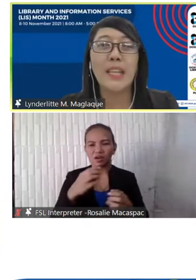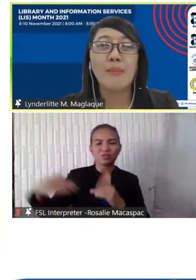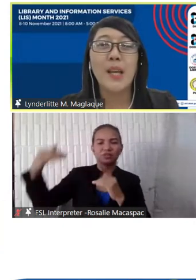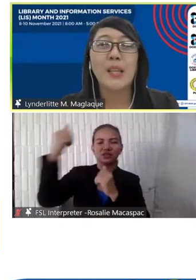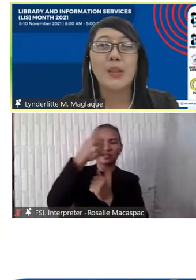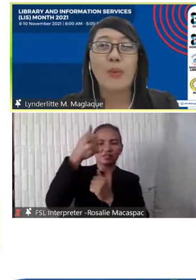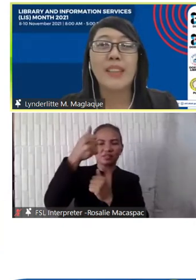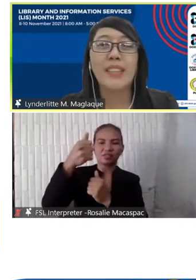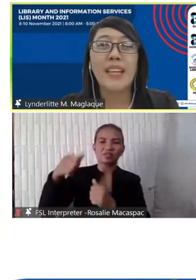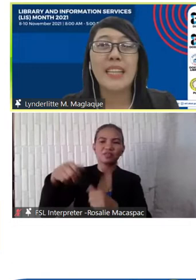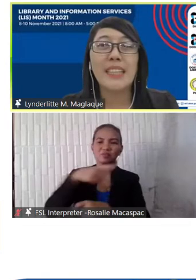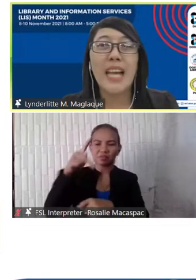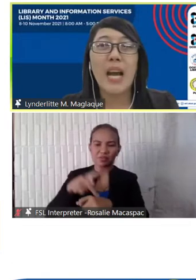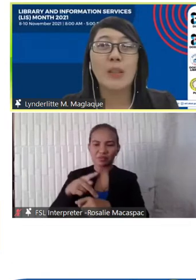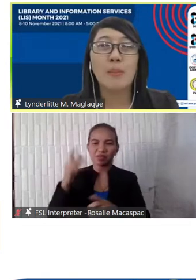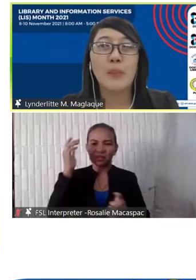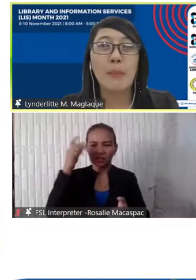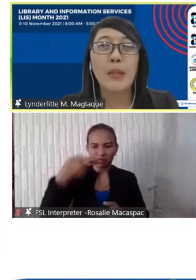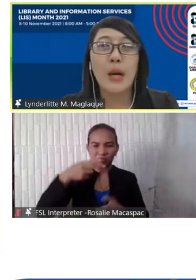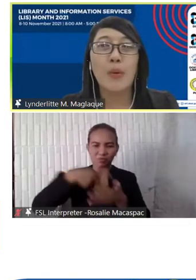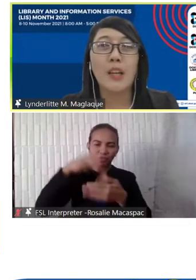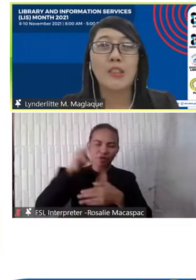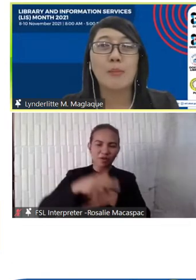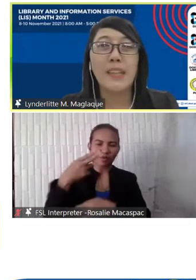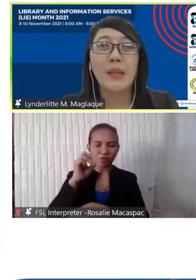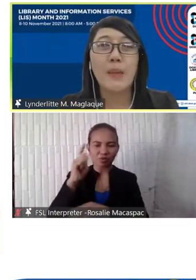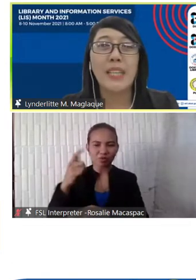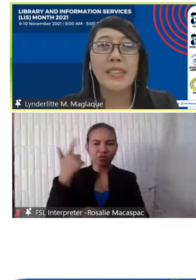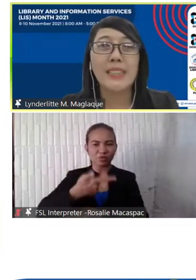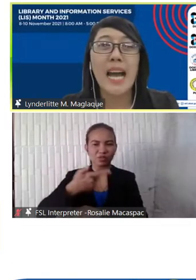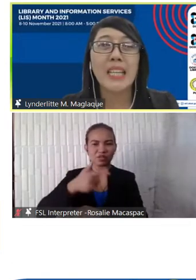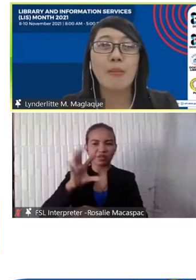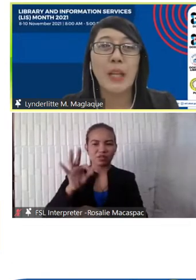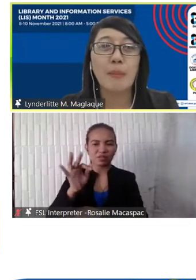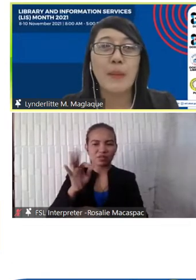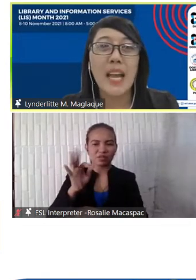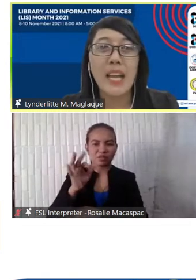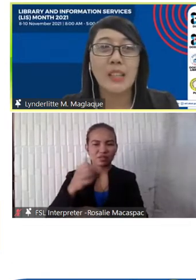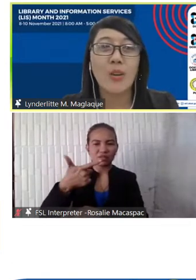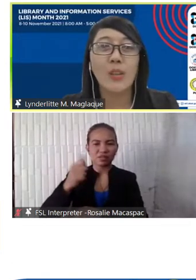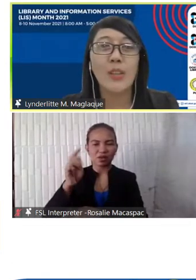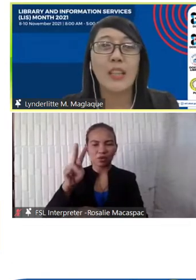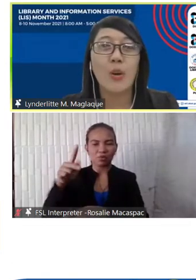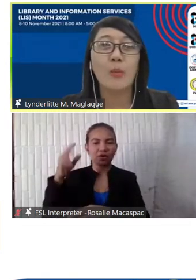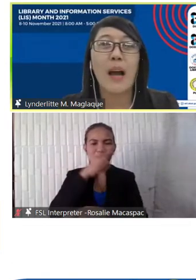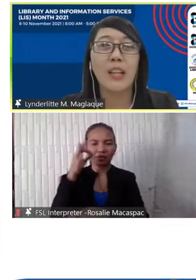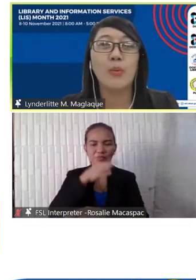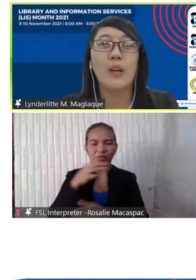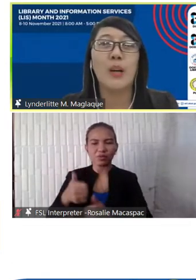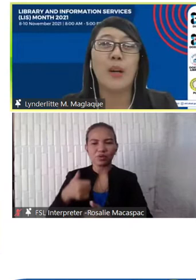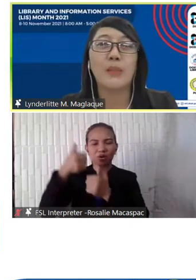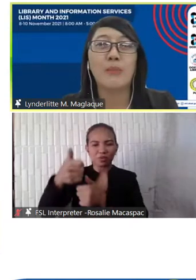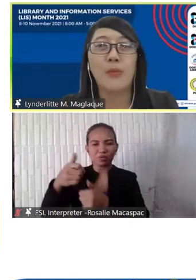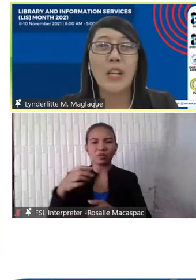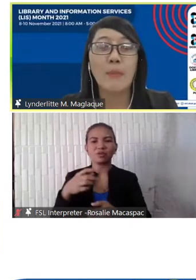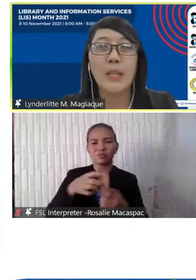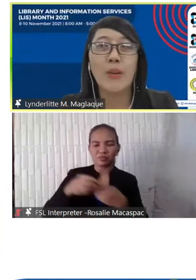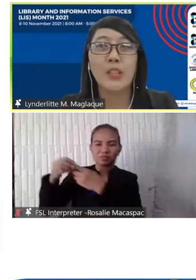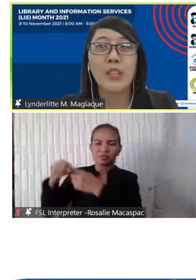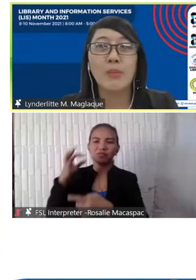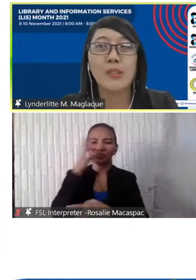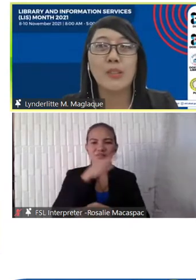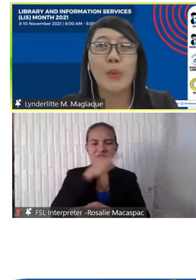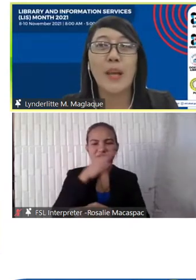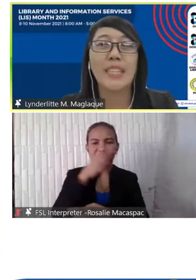DOST-STII, 2019 Gawad Filipino Awards para sa mga natatanging Pilipina and Golden Globe Annual Award for